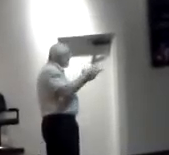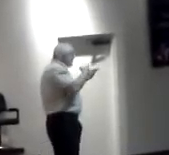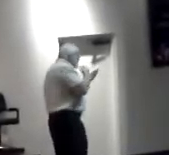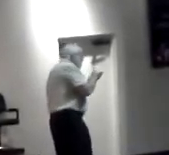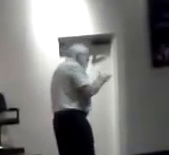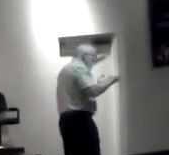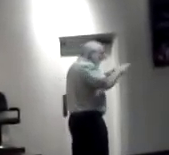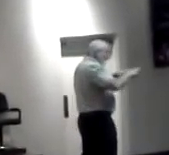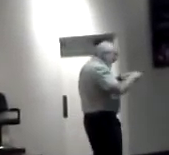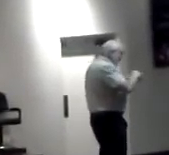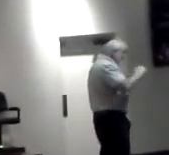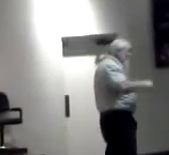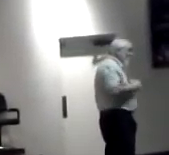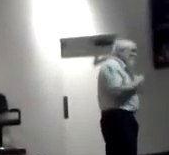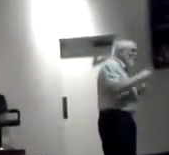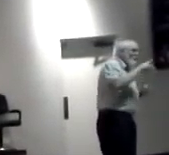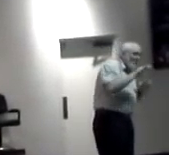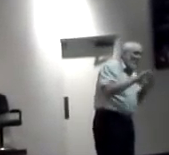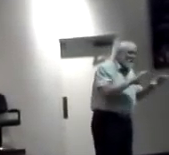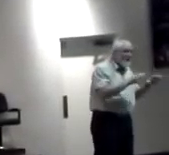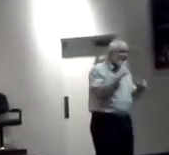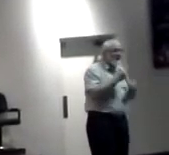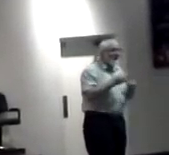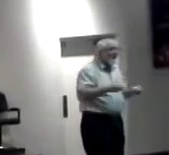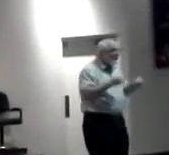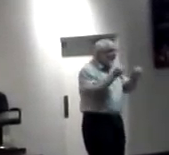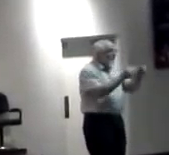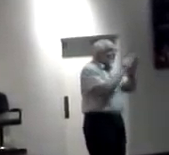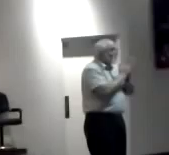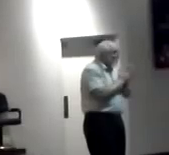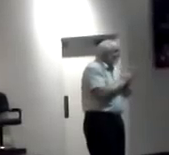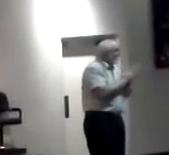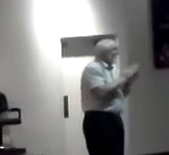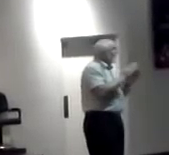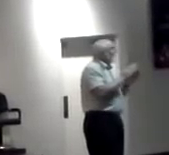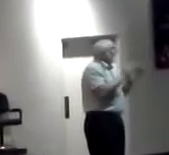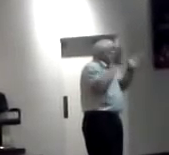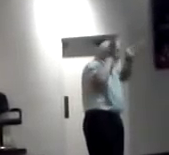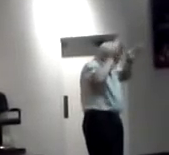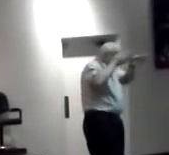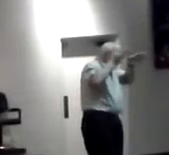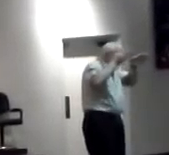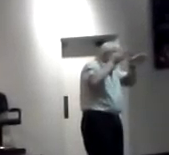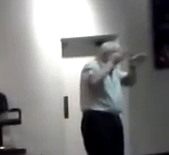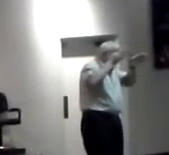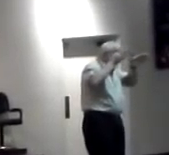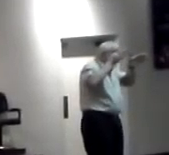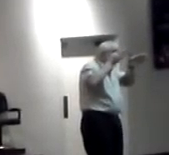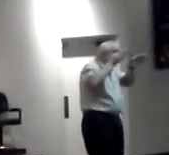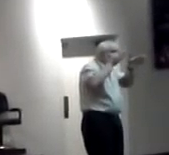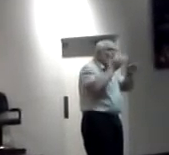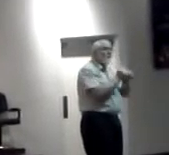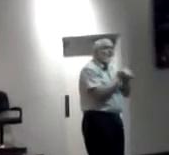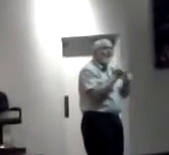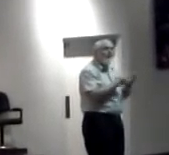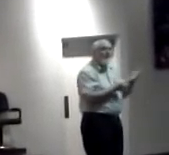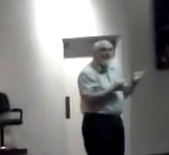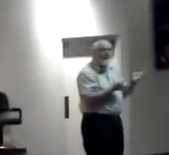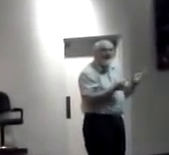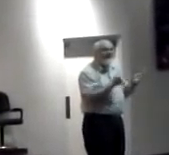in our lives, I mean, Paul does say, devote yourselves to prayer, keeping alert in it with what?